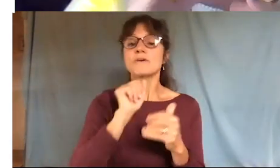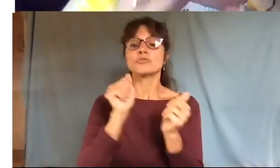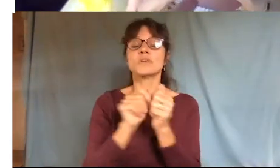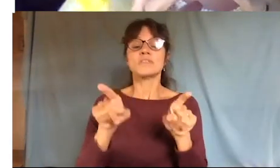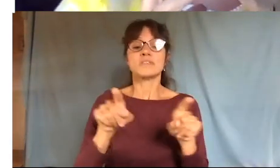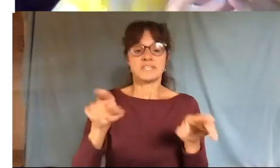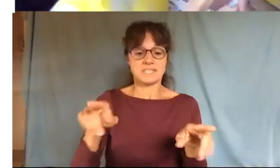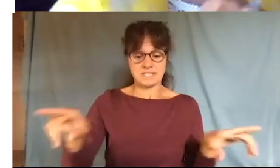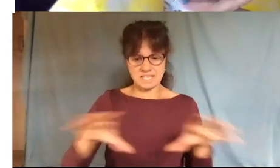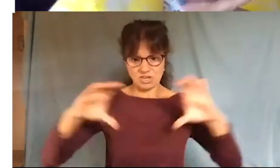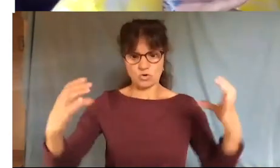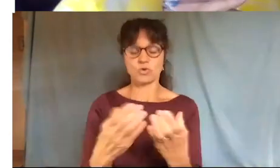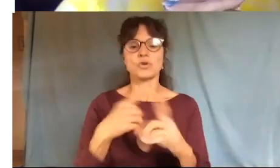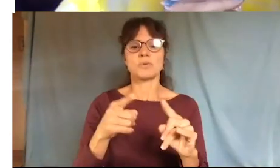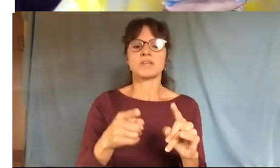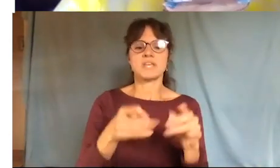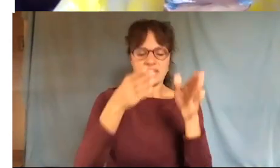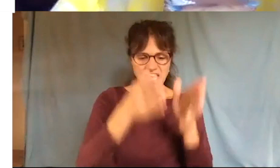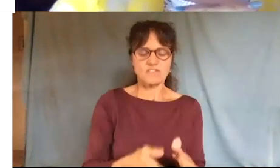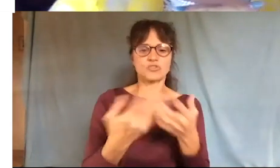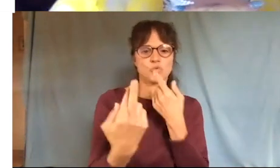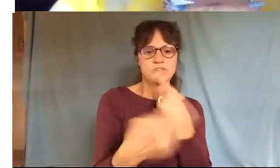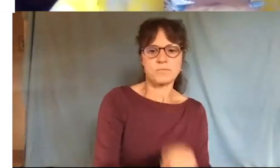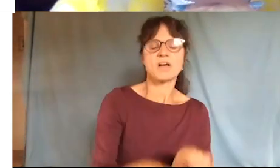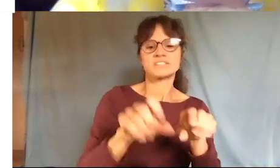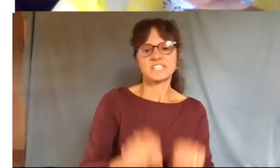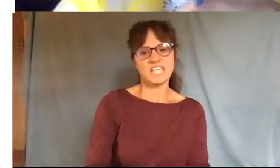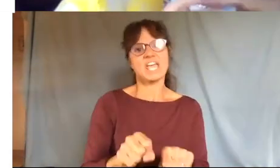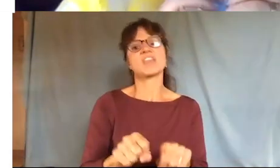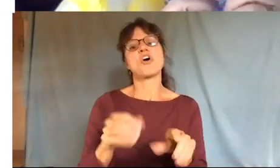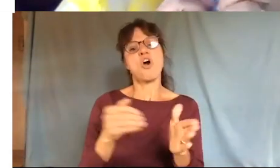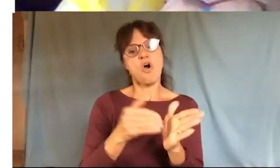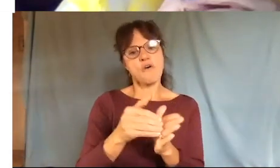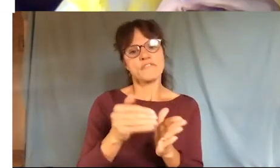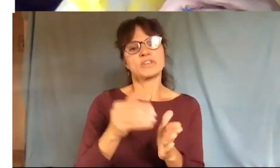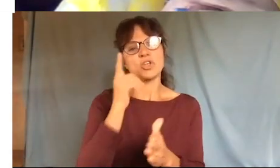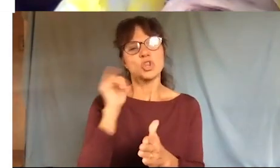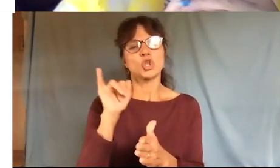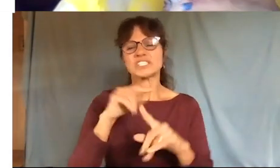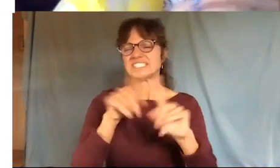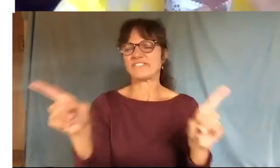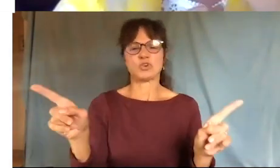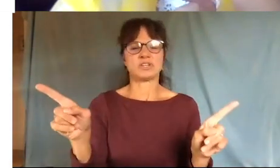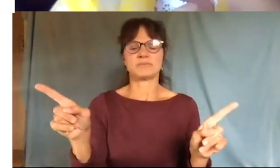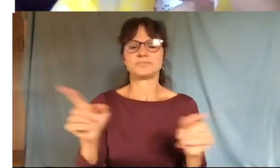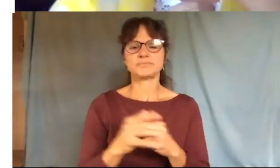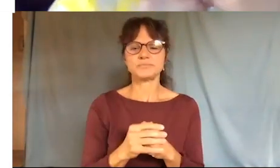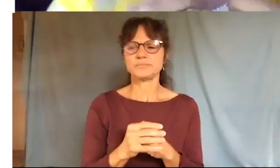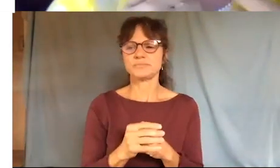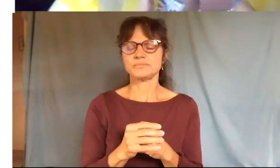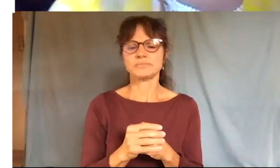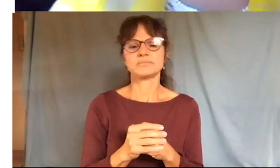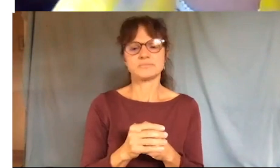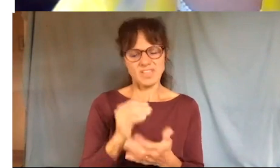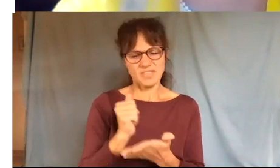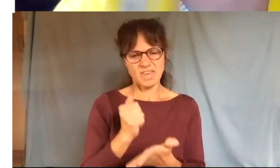collectively, individual responses can often look very different. And that